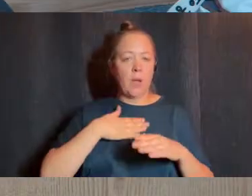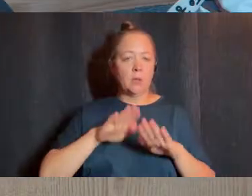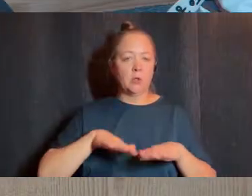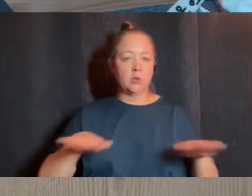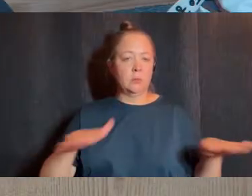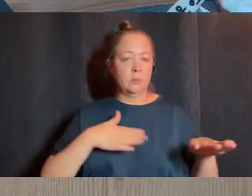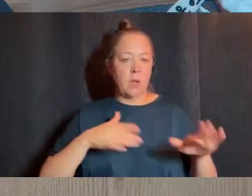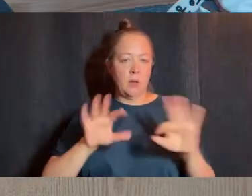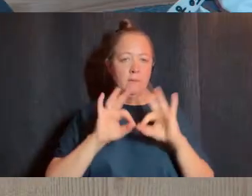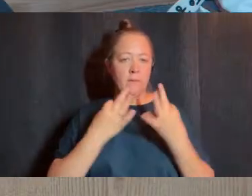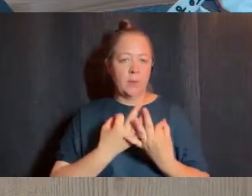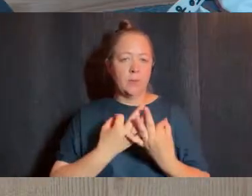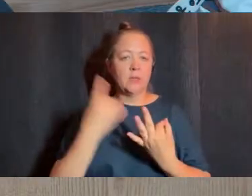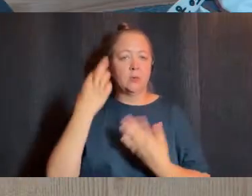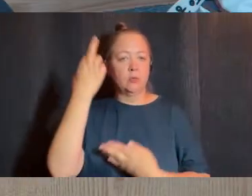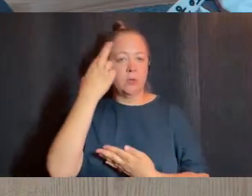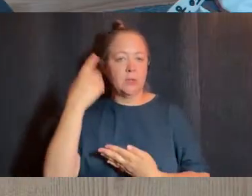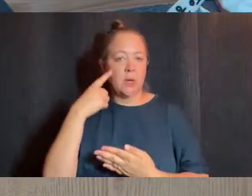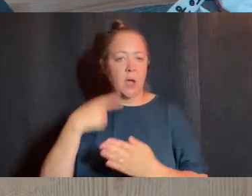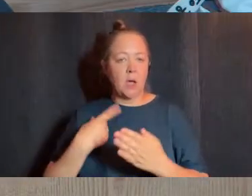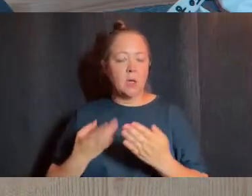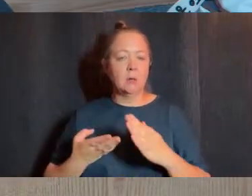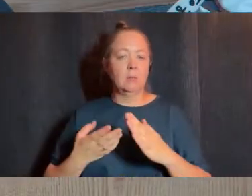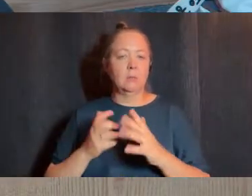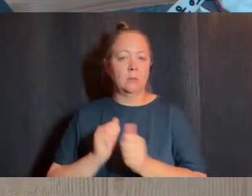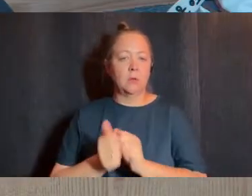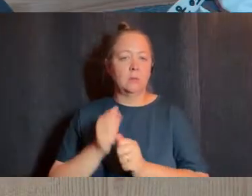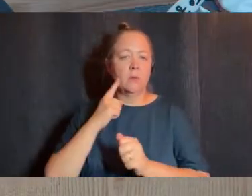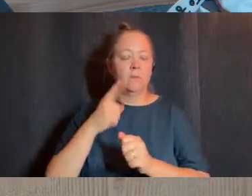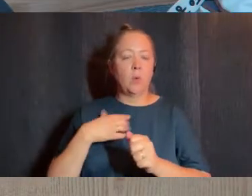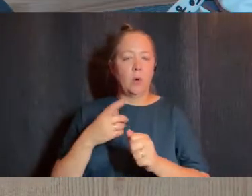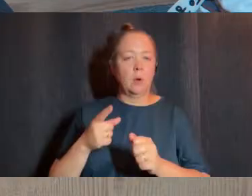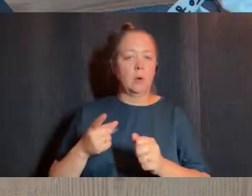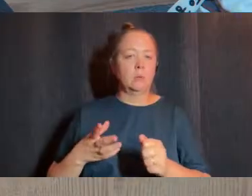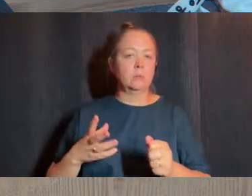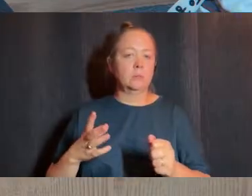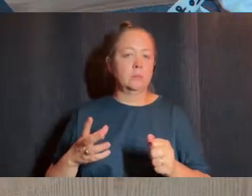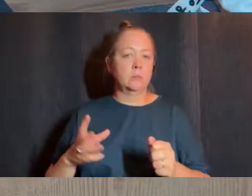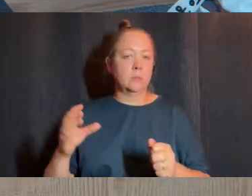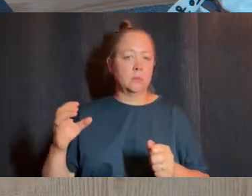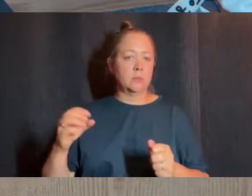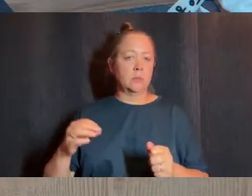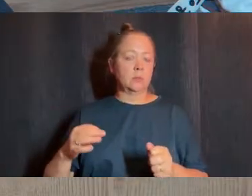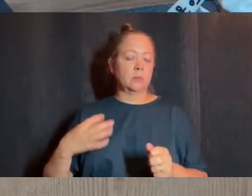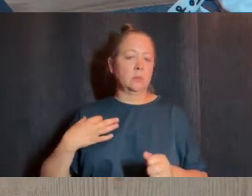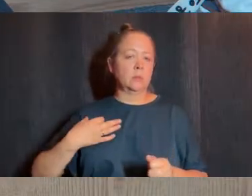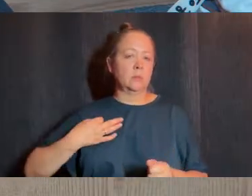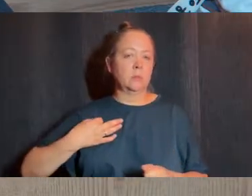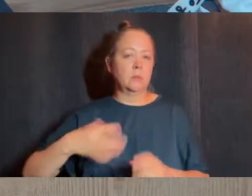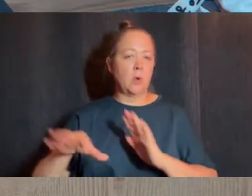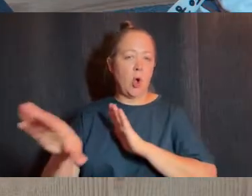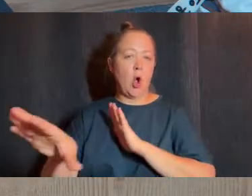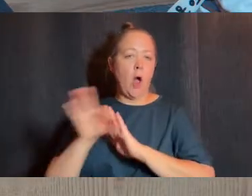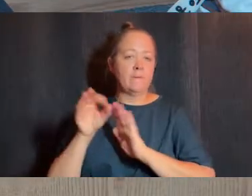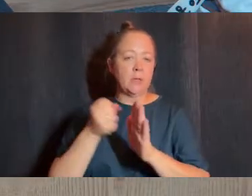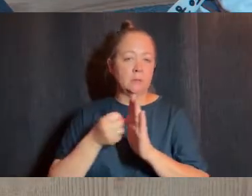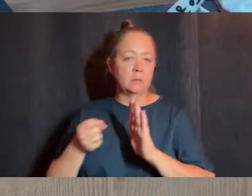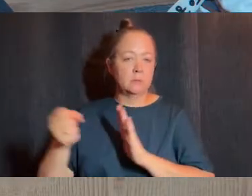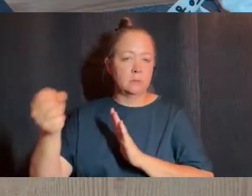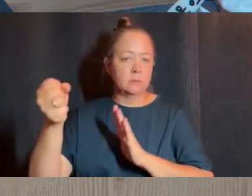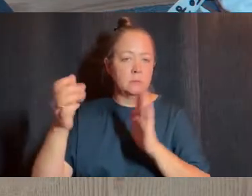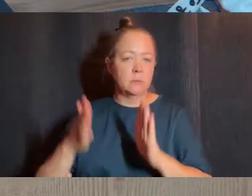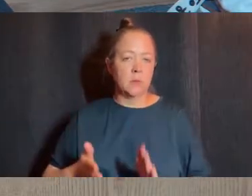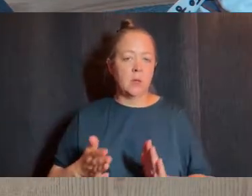reason that I ran for office, to make sure that they could grow up in a community that valued them and treasured their differences as a strength and